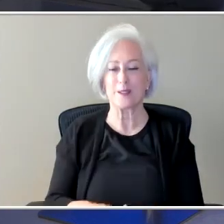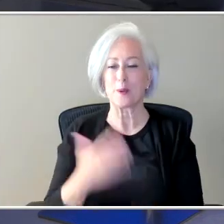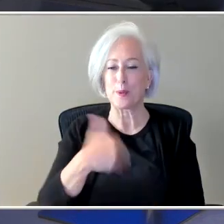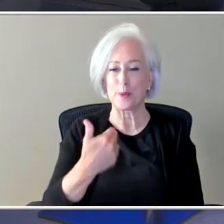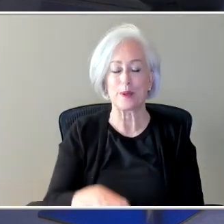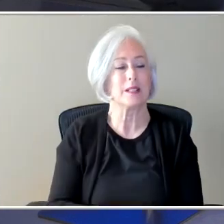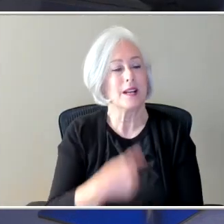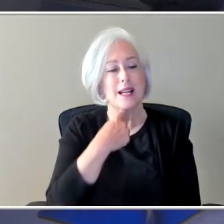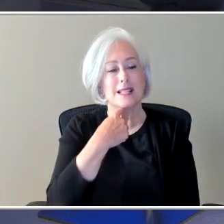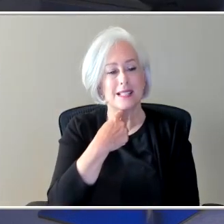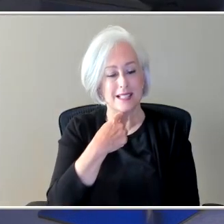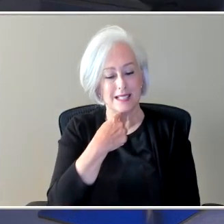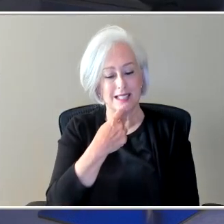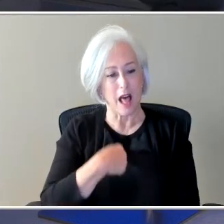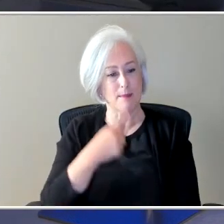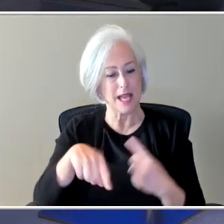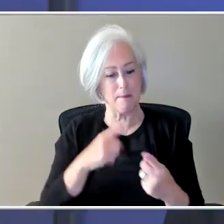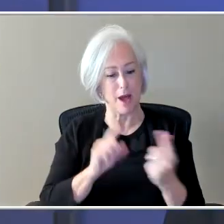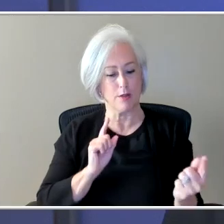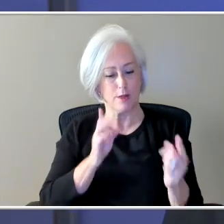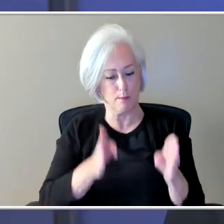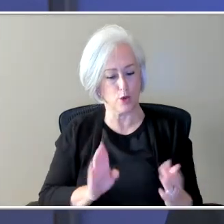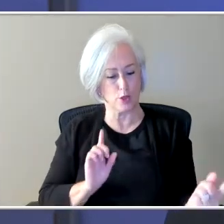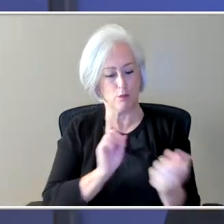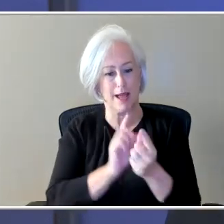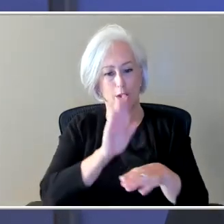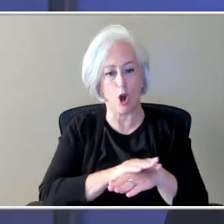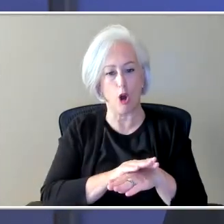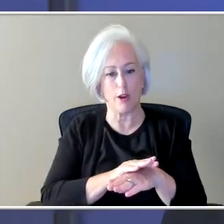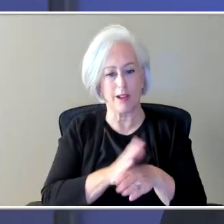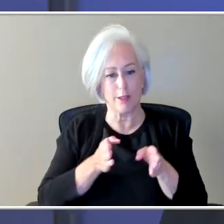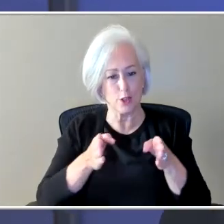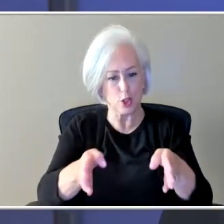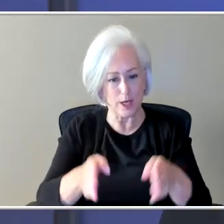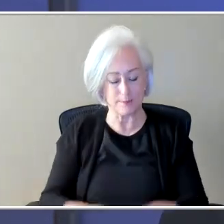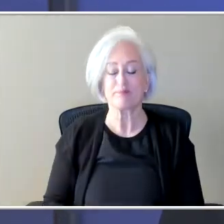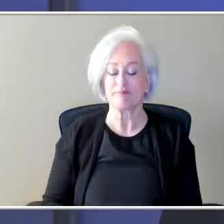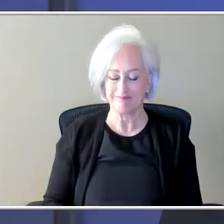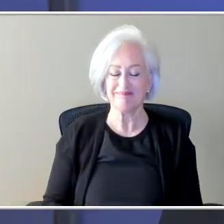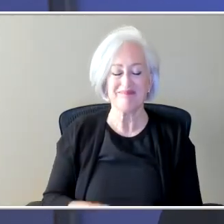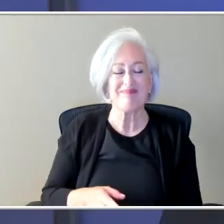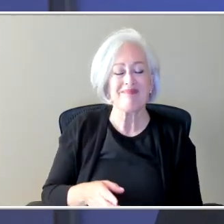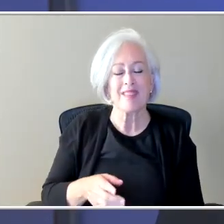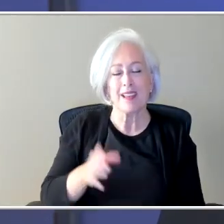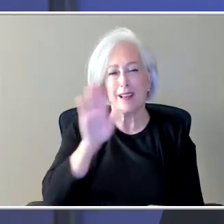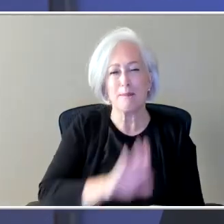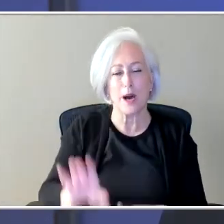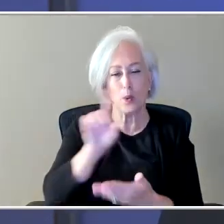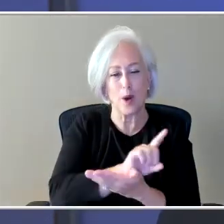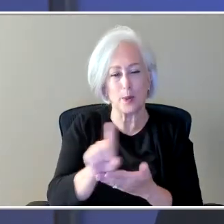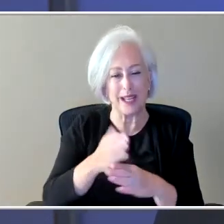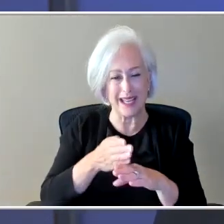on the streets. I had a special moment about a week after we did the show